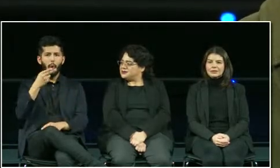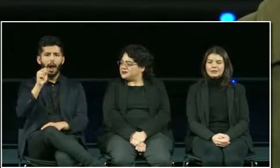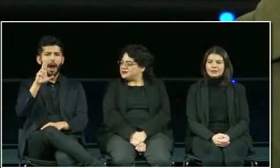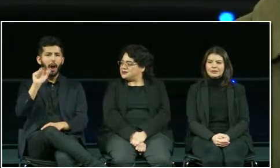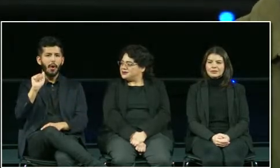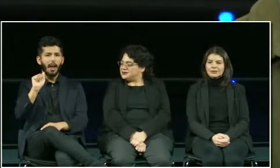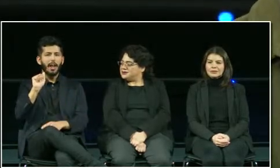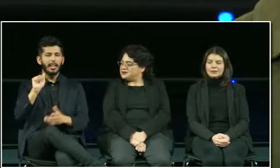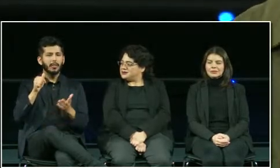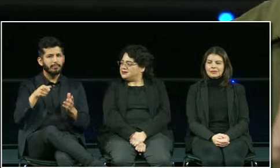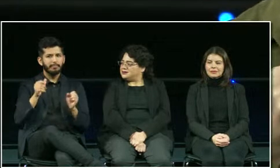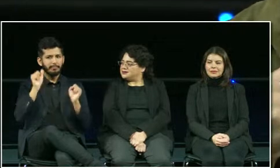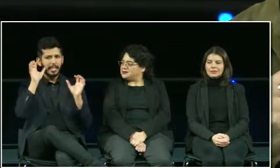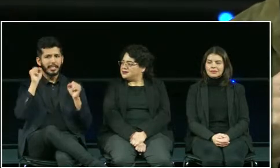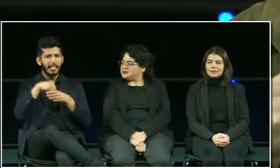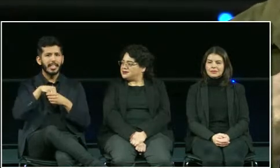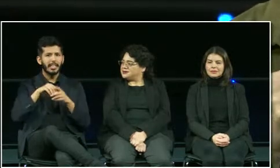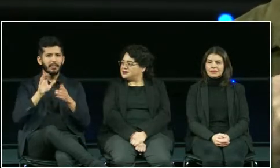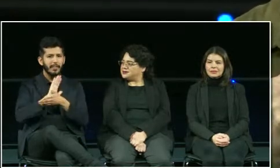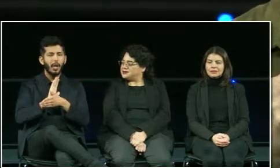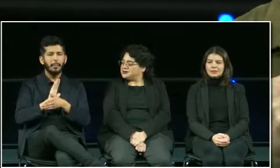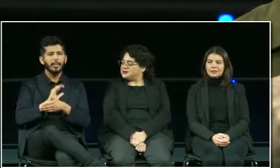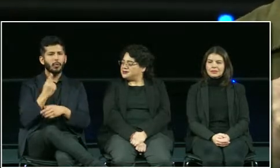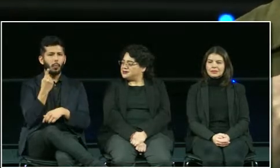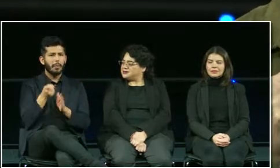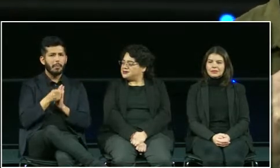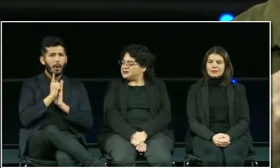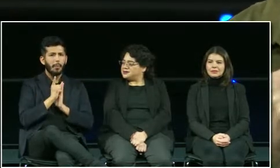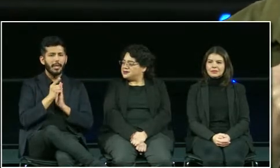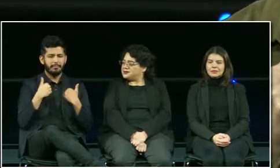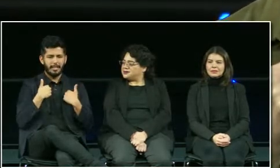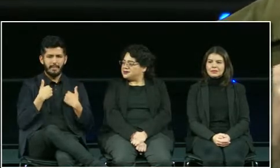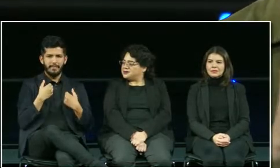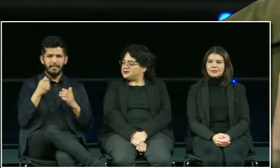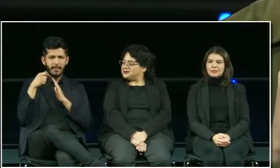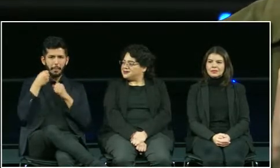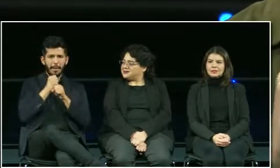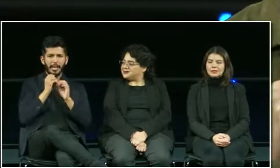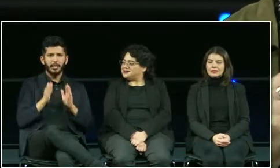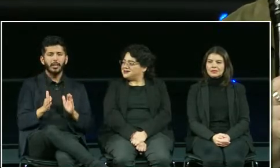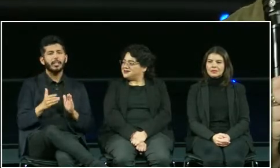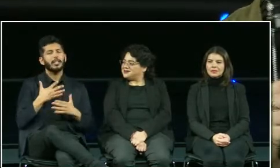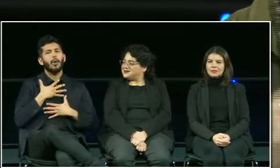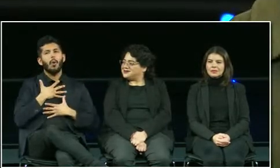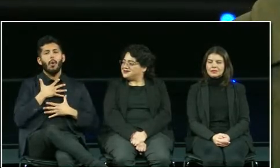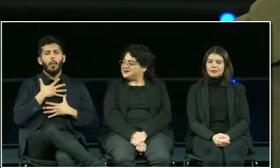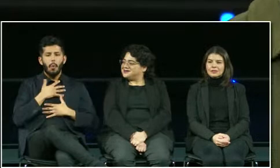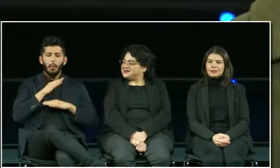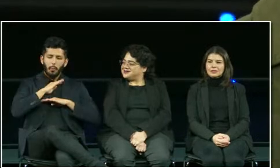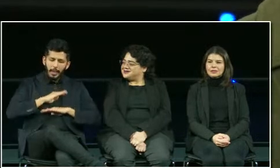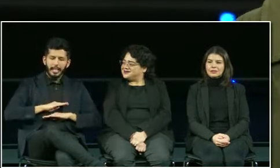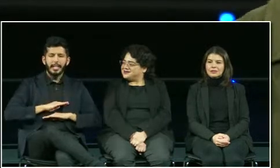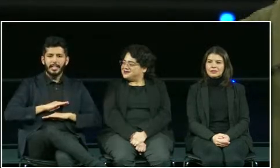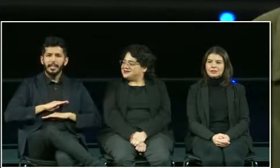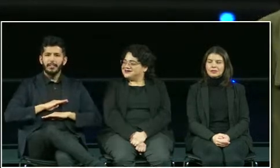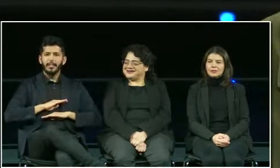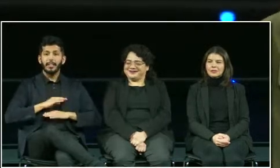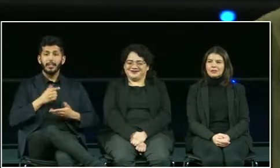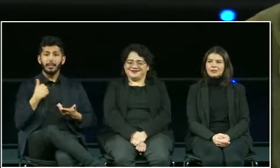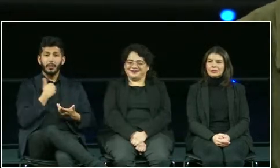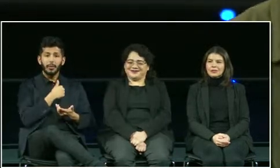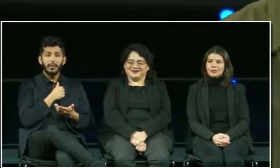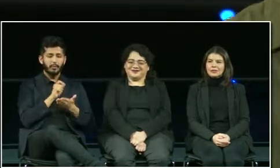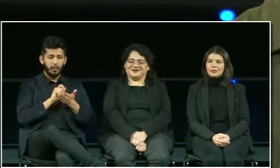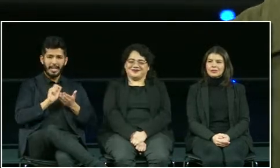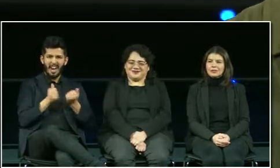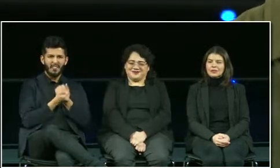film, the tape came through, and it was one of those moments where, as a filmmaker, you just breathe a sigh of relief. And he'd given us everything we'd written on the